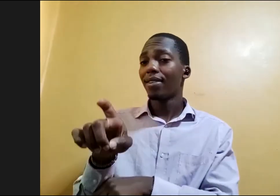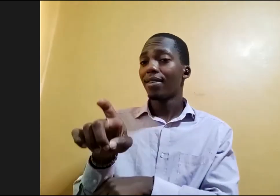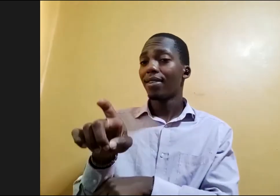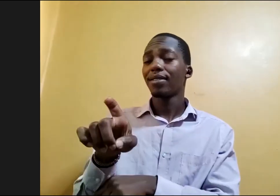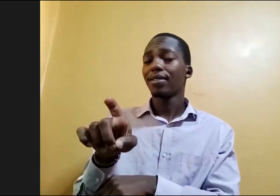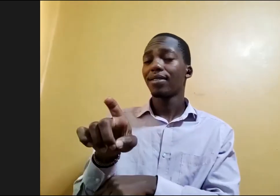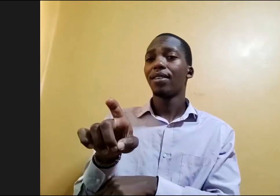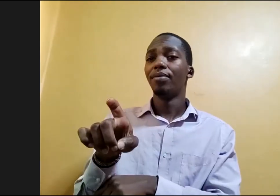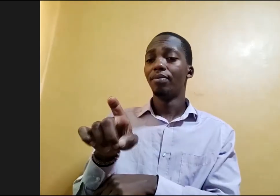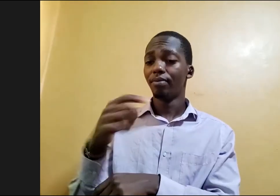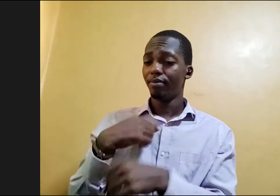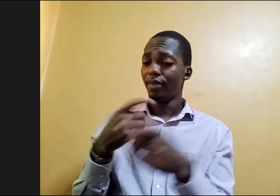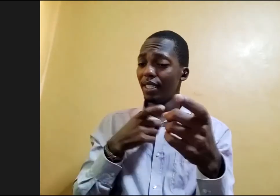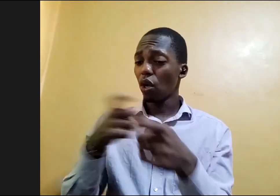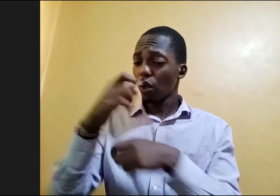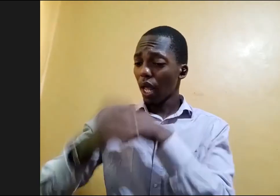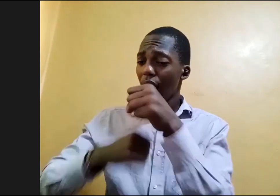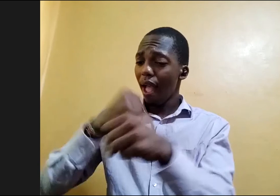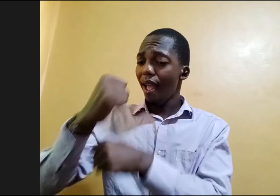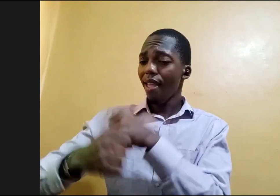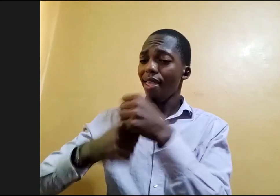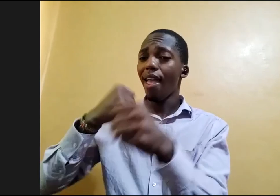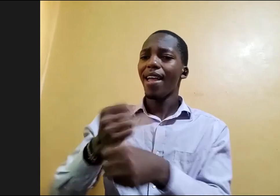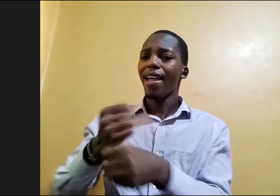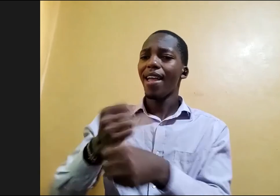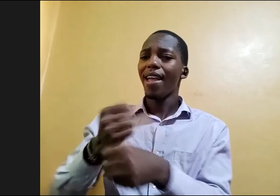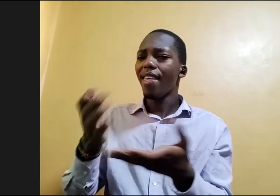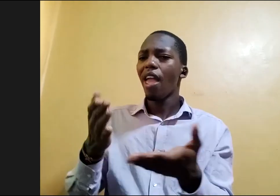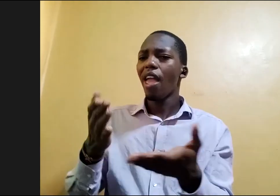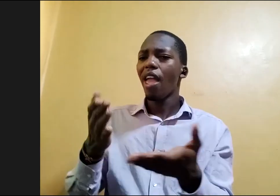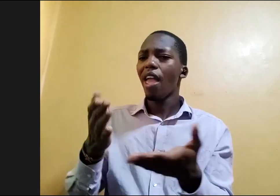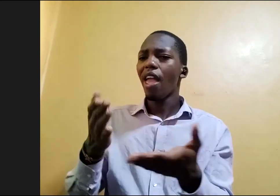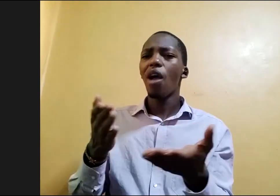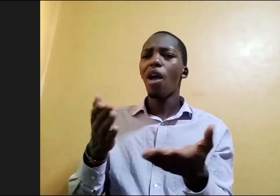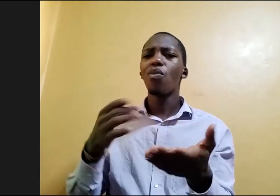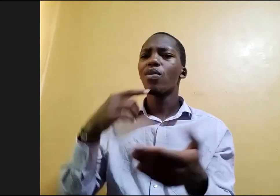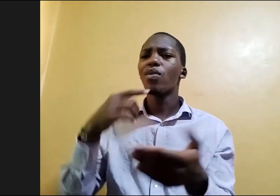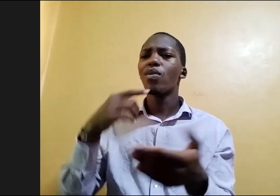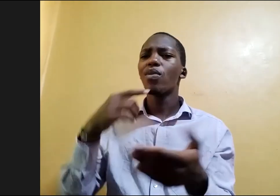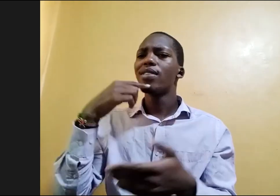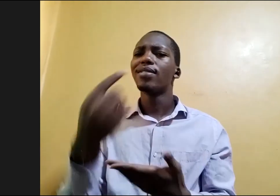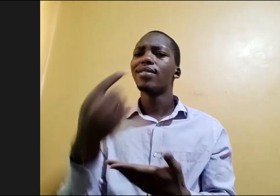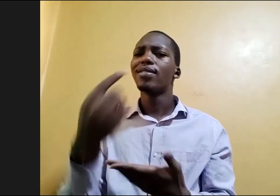every year, here we're talking about a control every 20 years. So